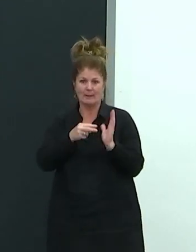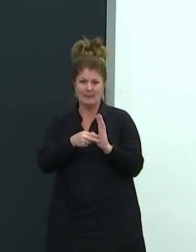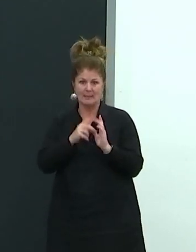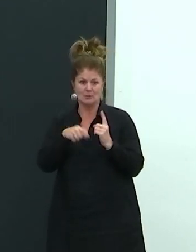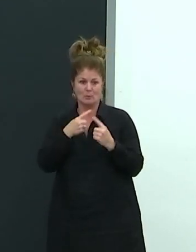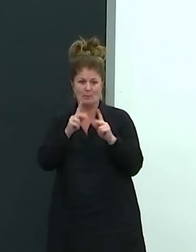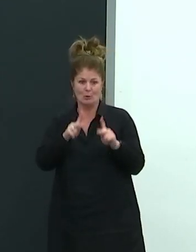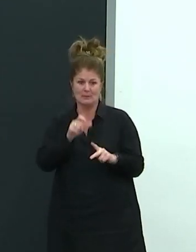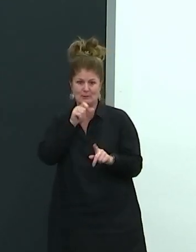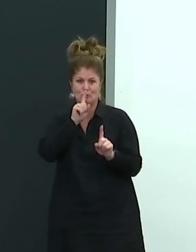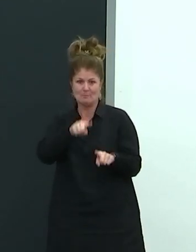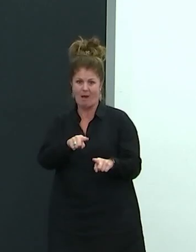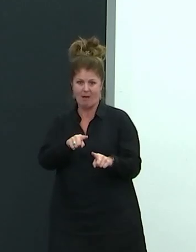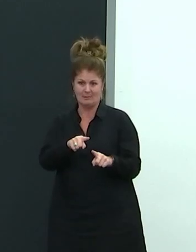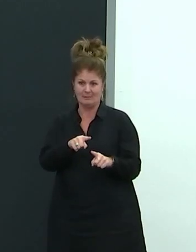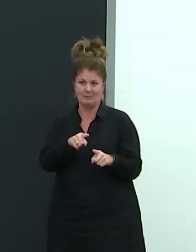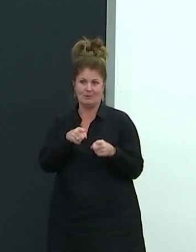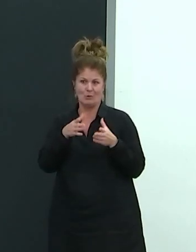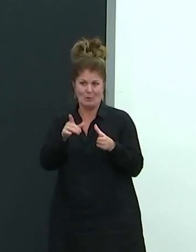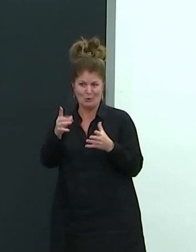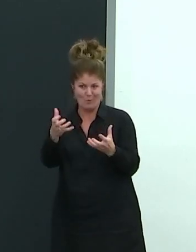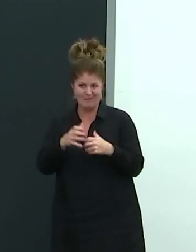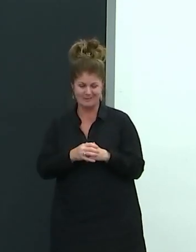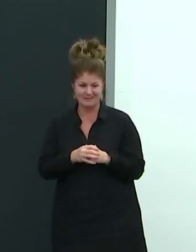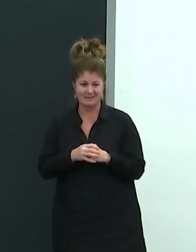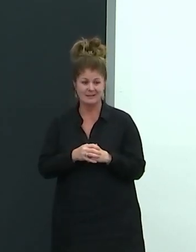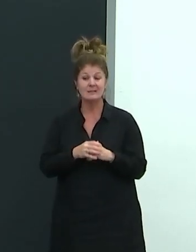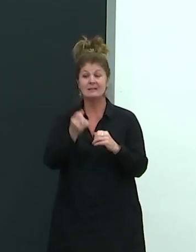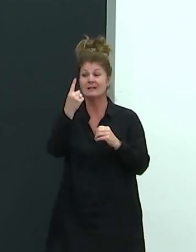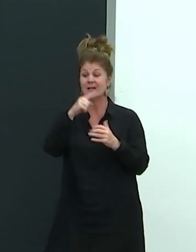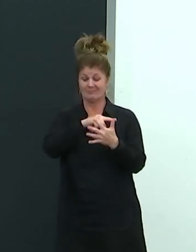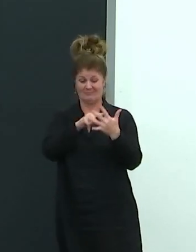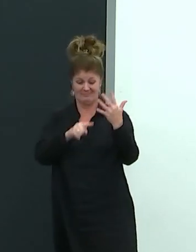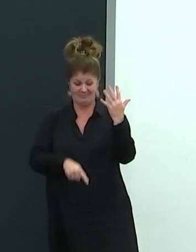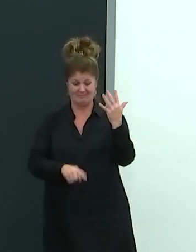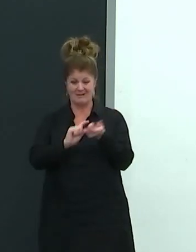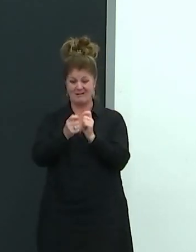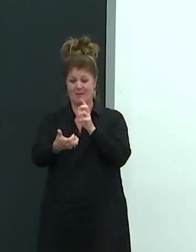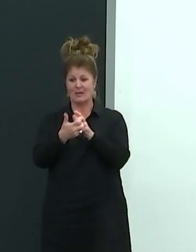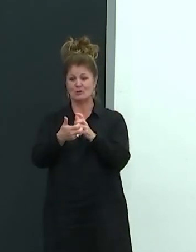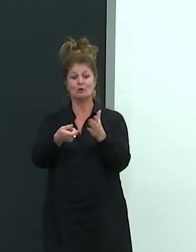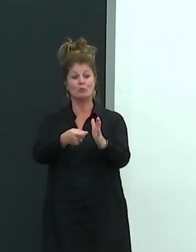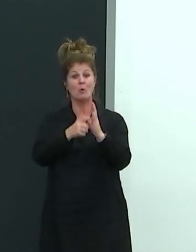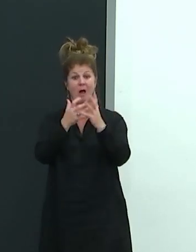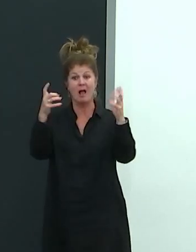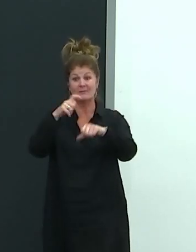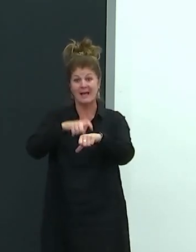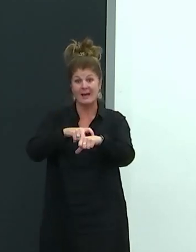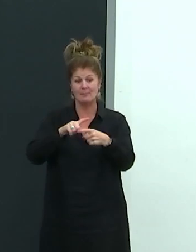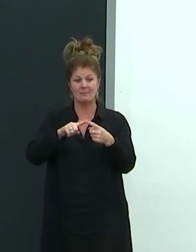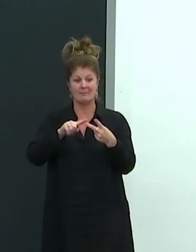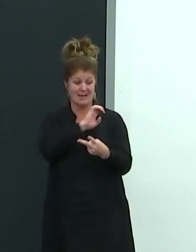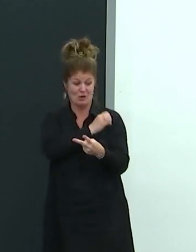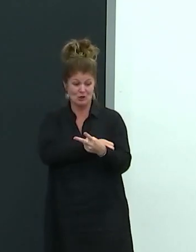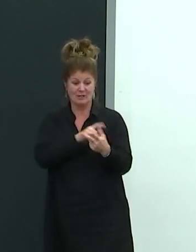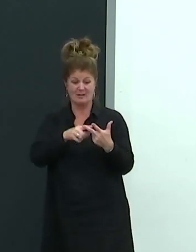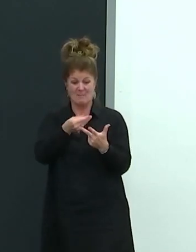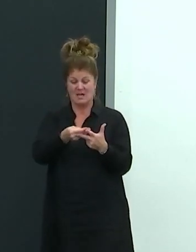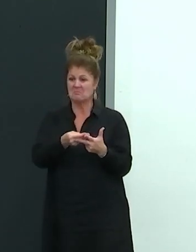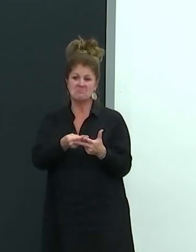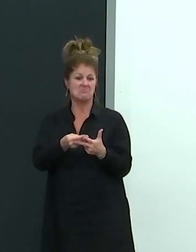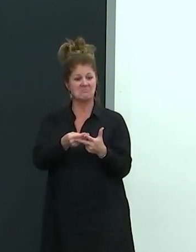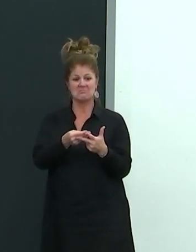about that person. None of these accommodations require extensive time, energy, or money, but rather